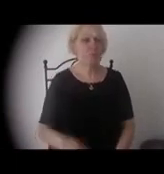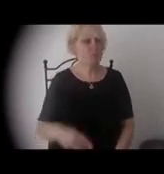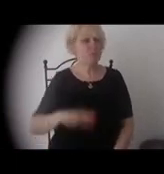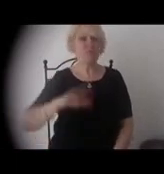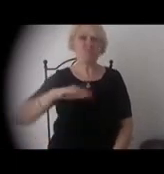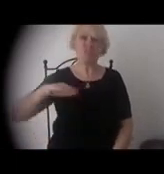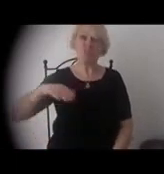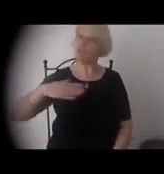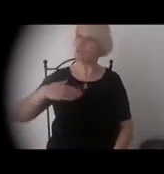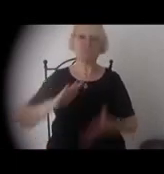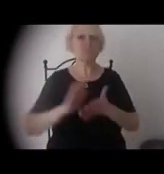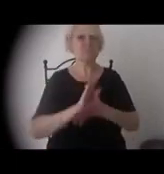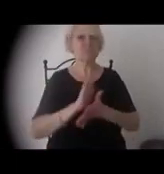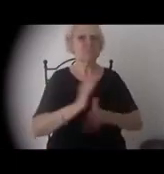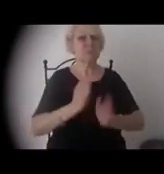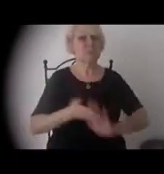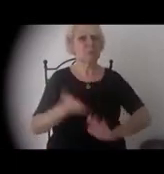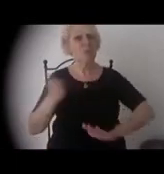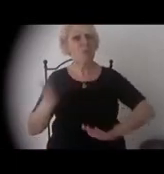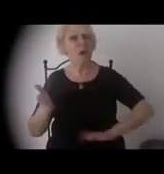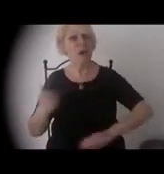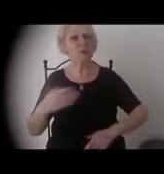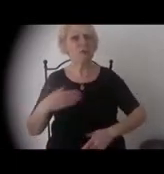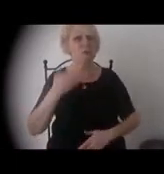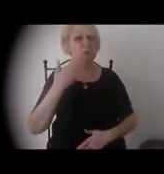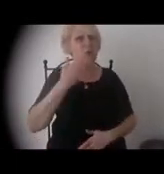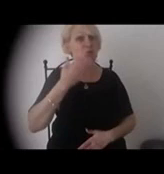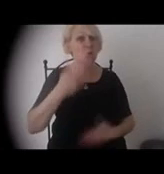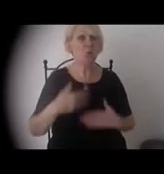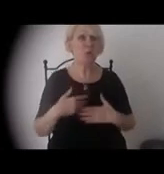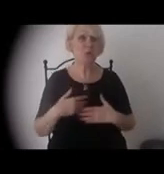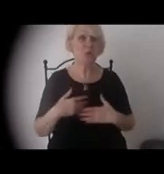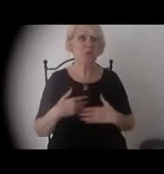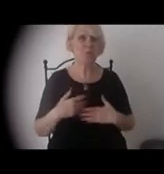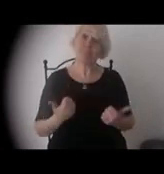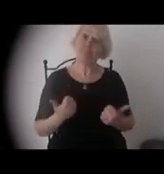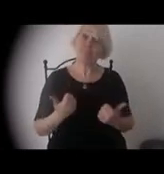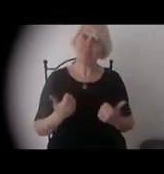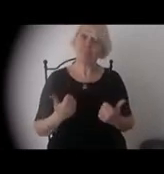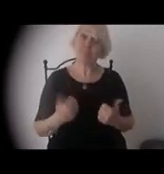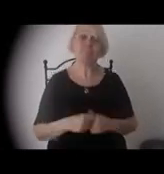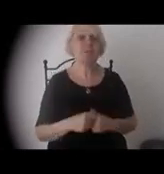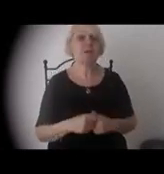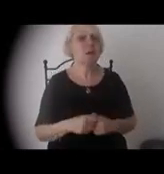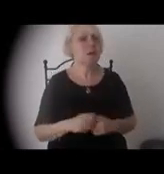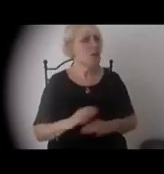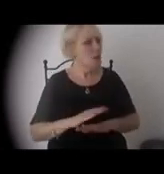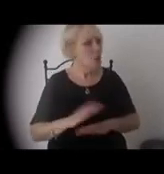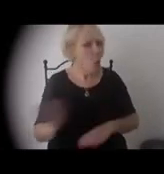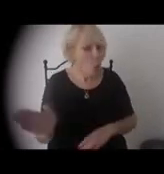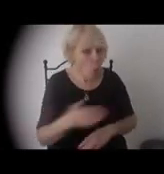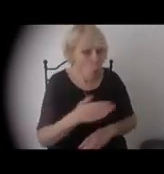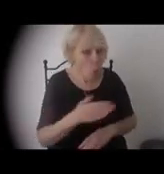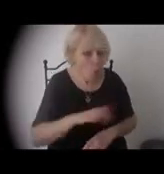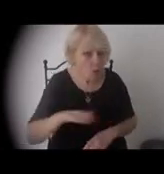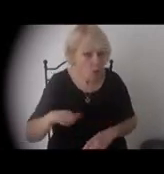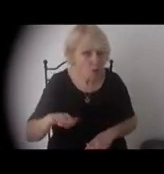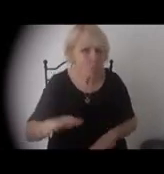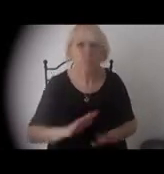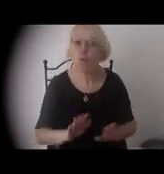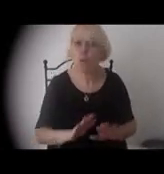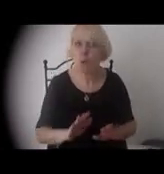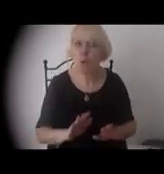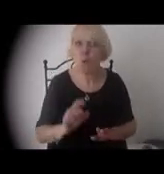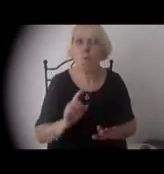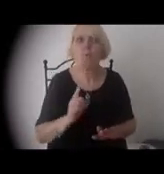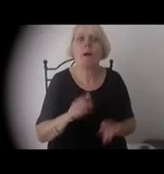to school in the summer term. So we're hoping that will be the case. Obviously not for all children, but in terms of the children who aren't in